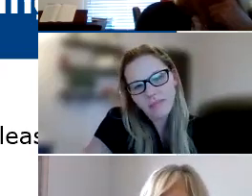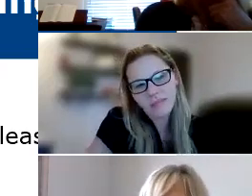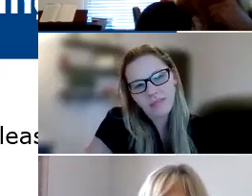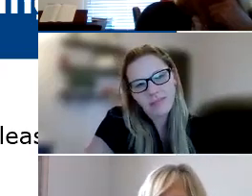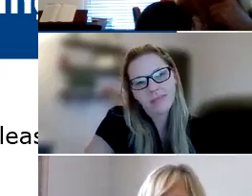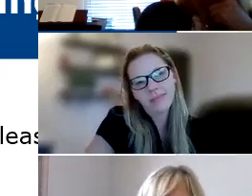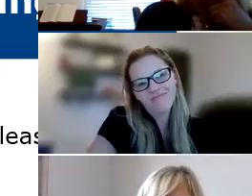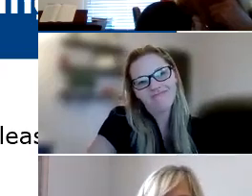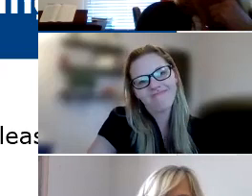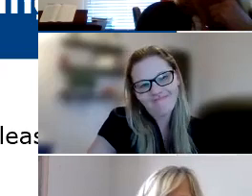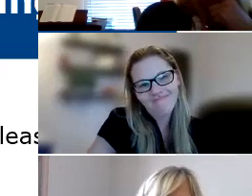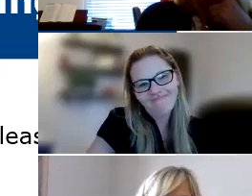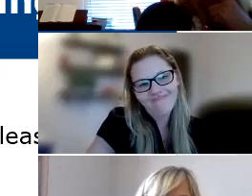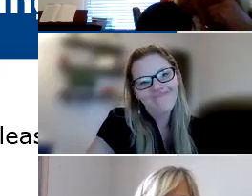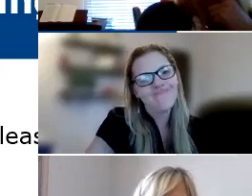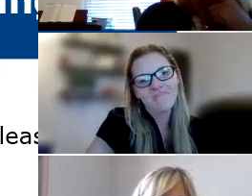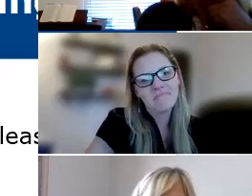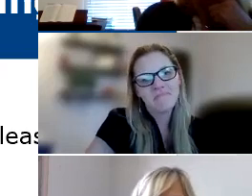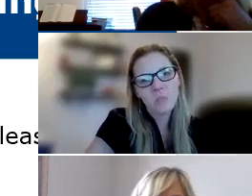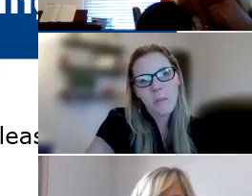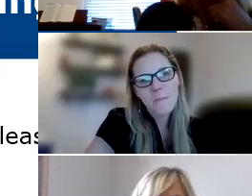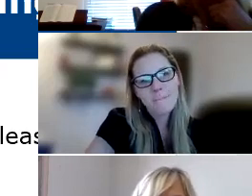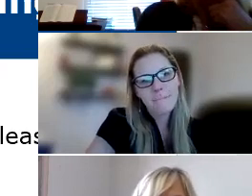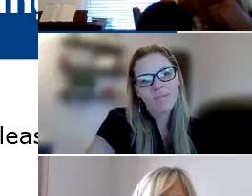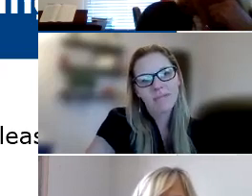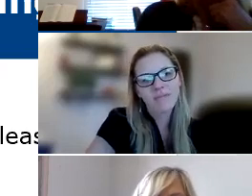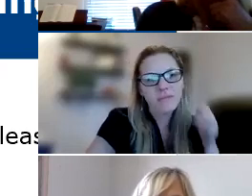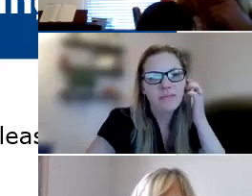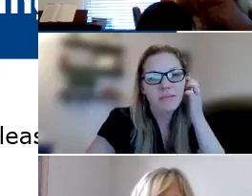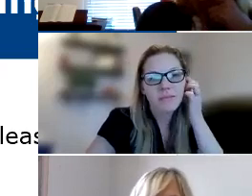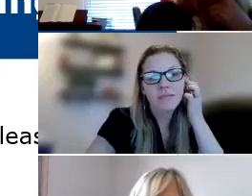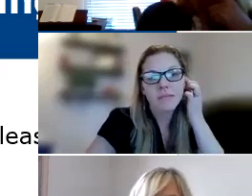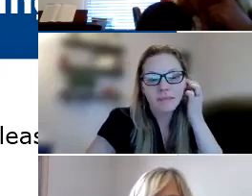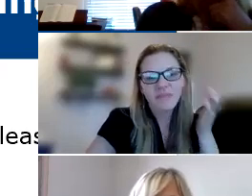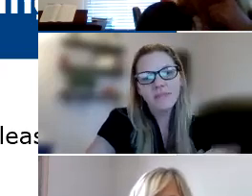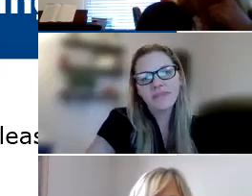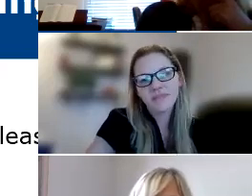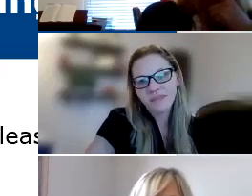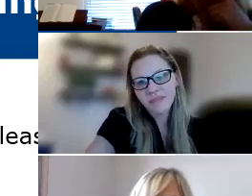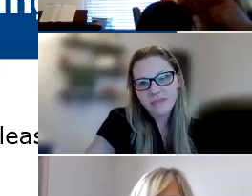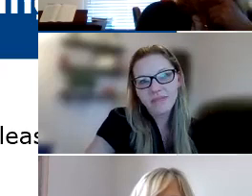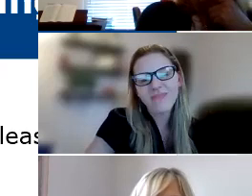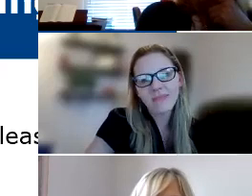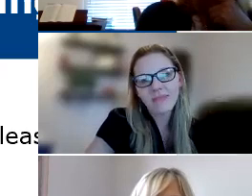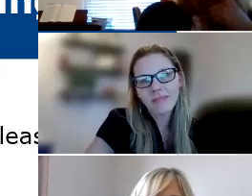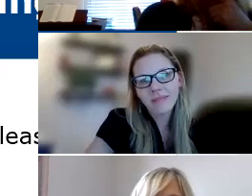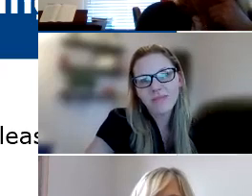code. If they're going to require it, we're going to need it. Otherwise, we just have to assume they're